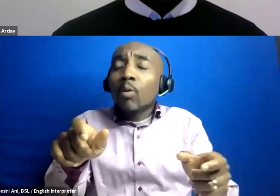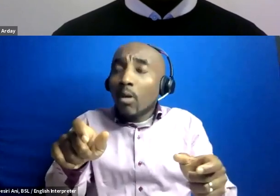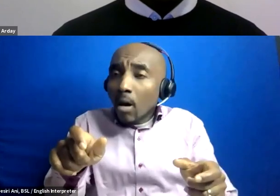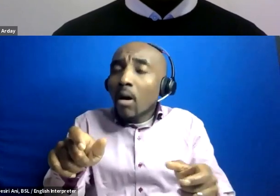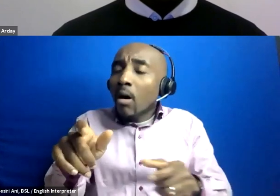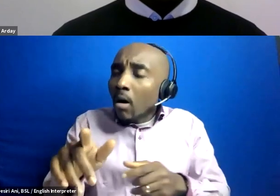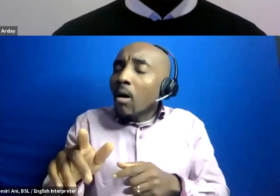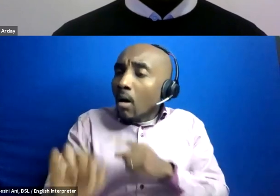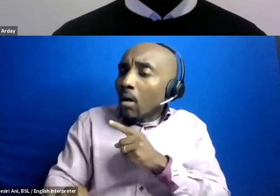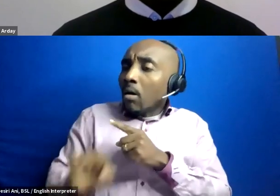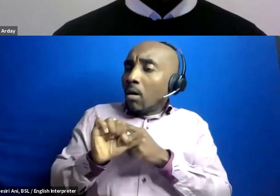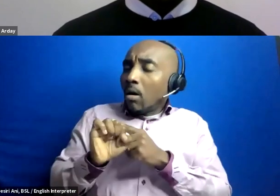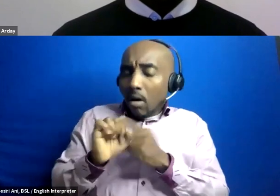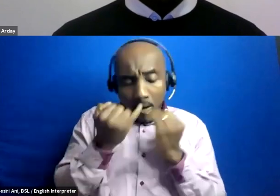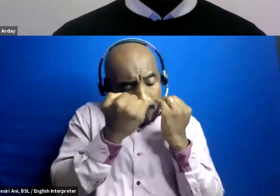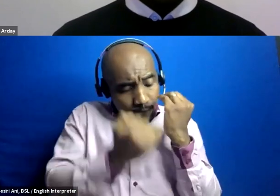a look at